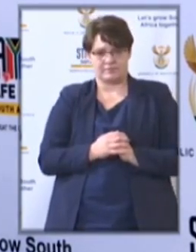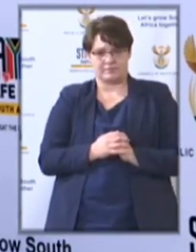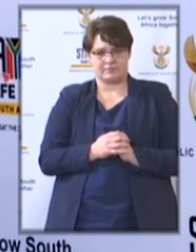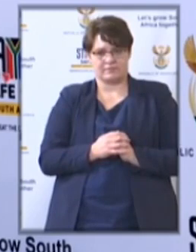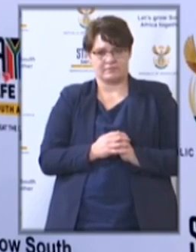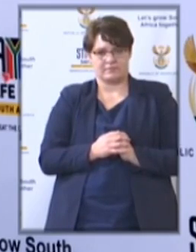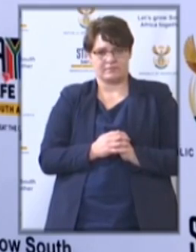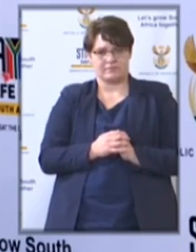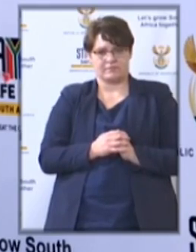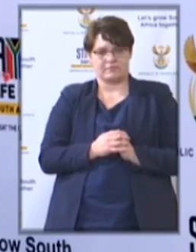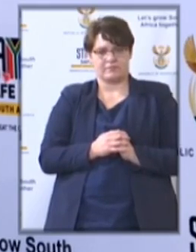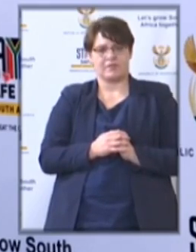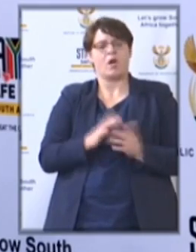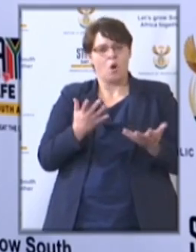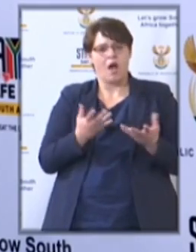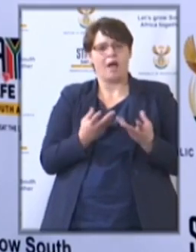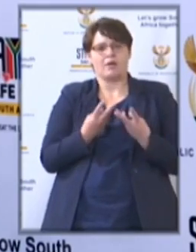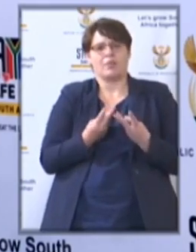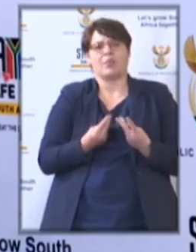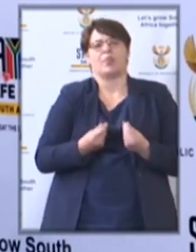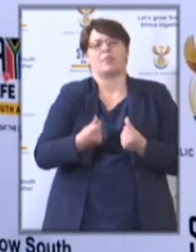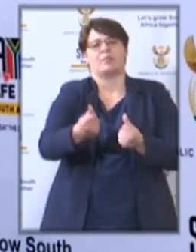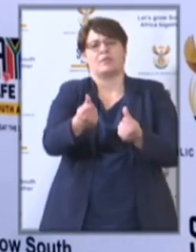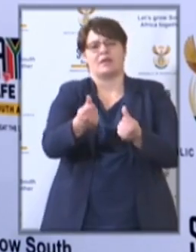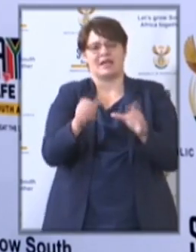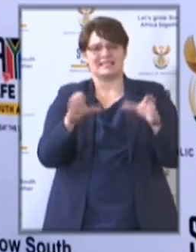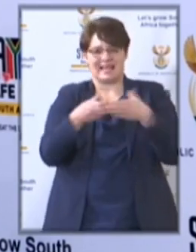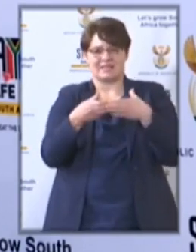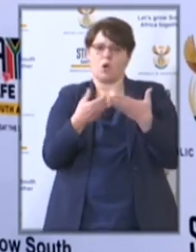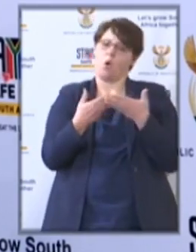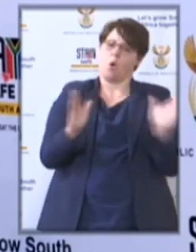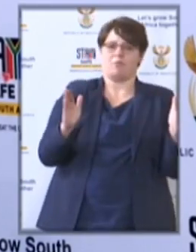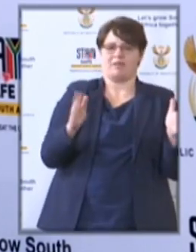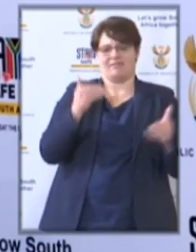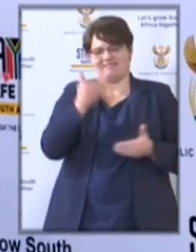and helping towards the phased smooth opening of our sector.